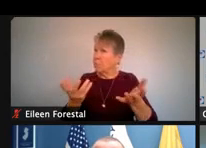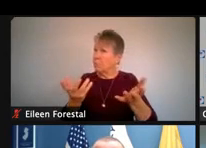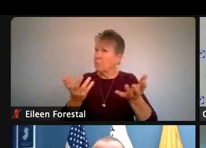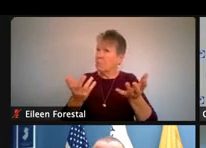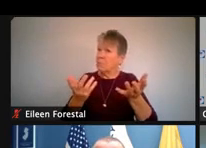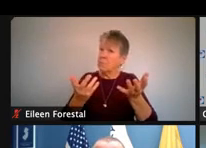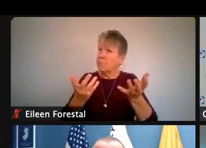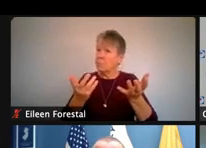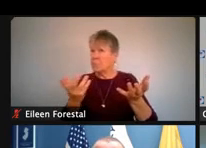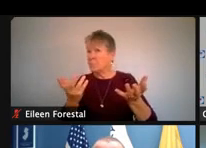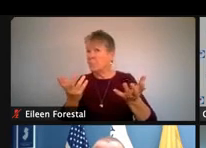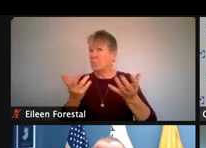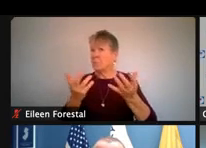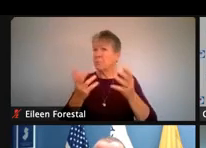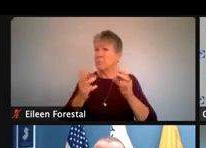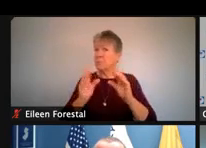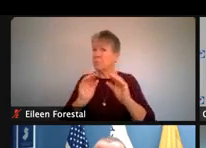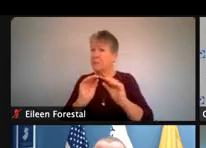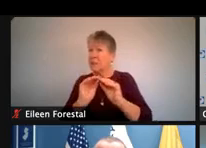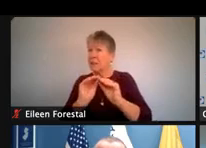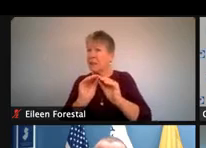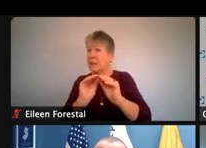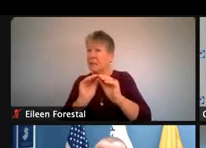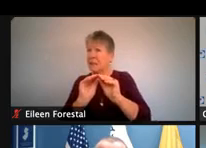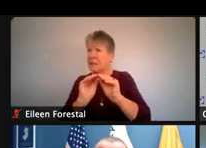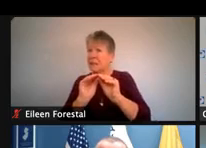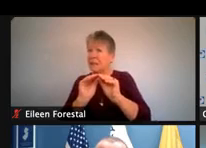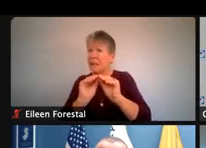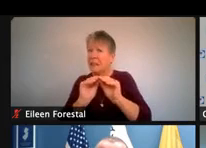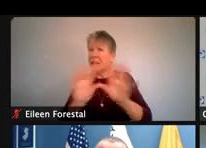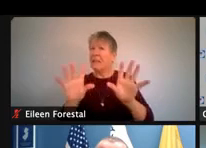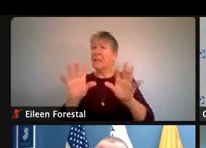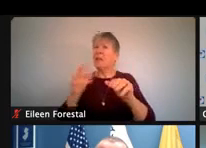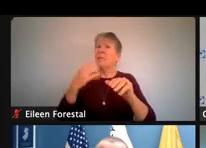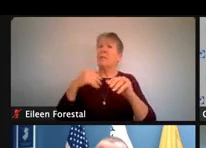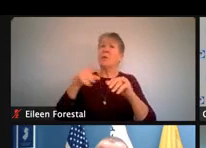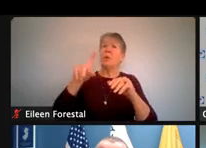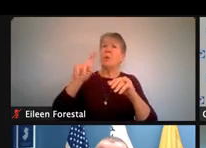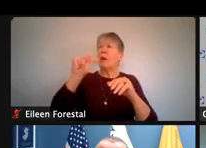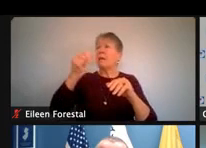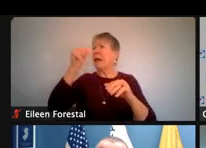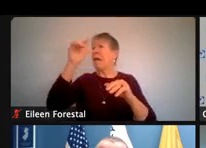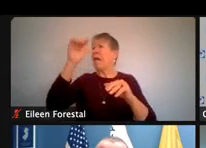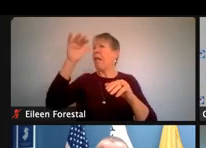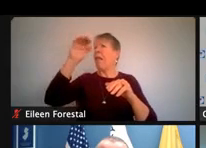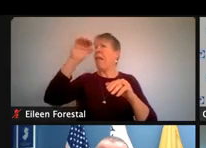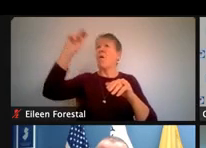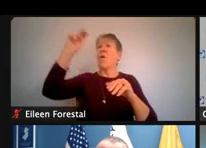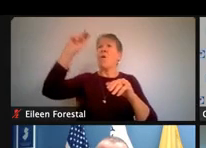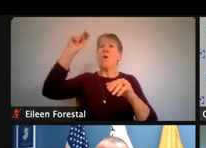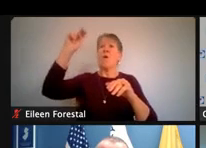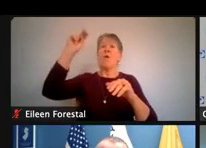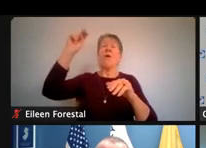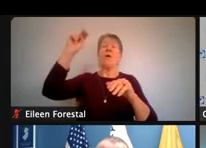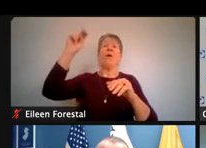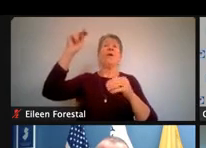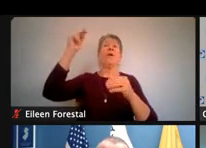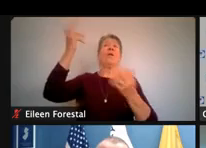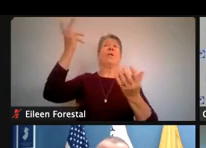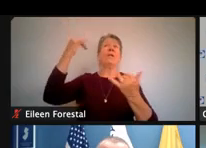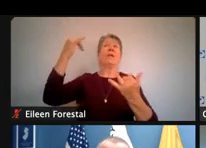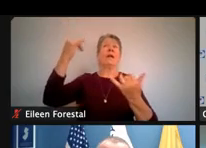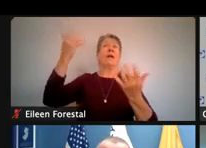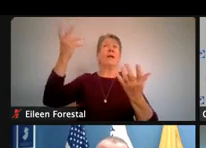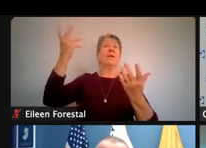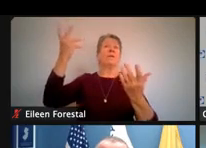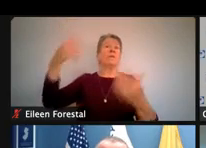over 110s, plus one or two others, Hudson would be on that list, is where it's all over, but those